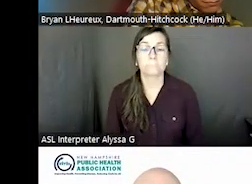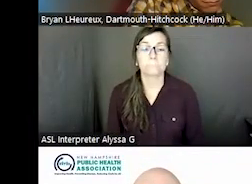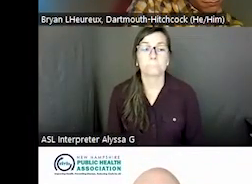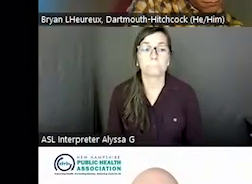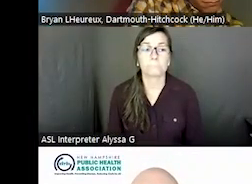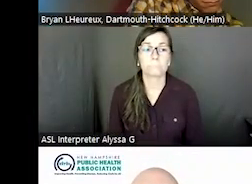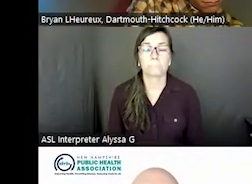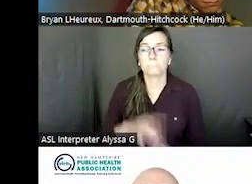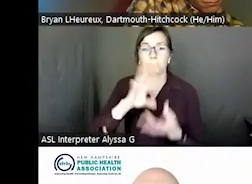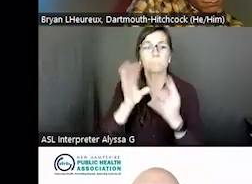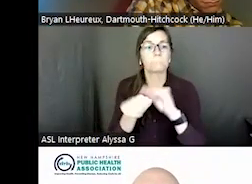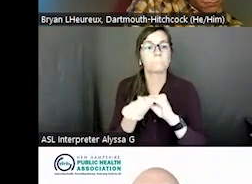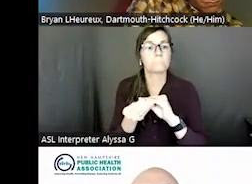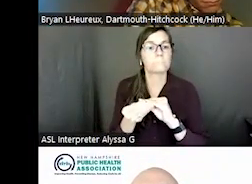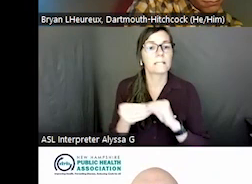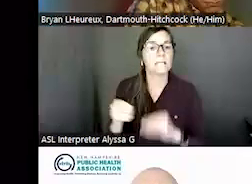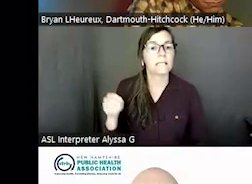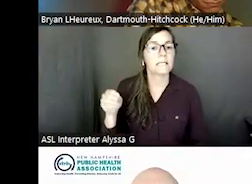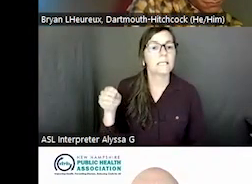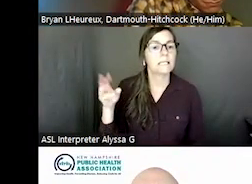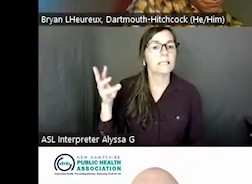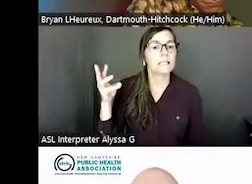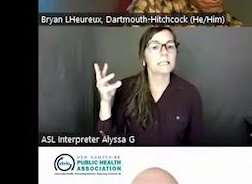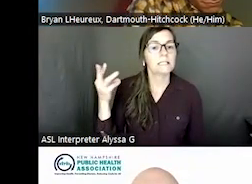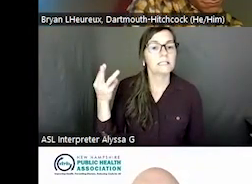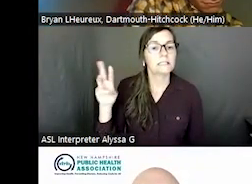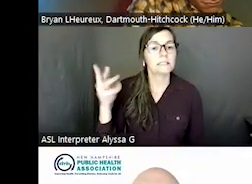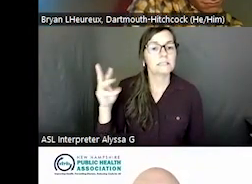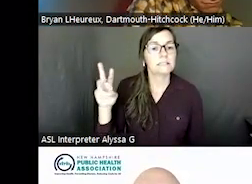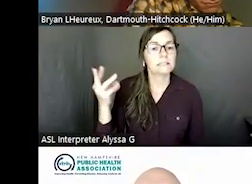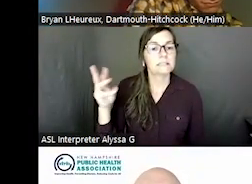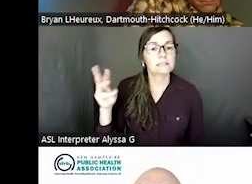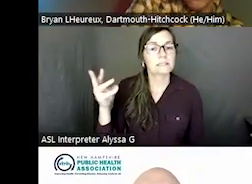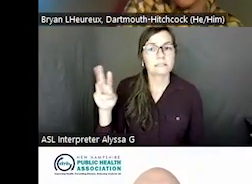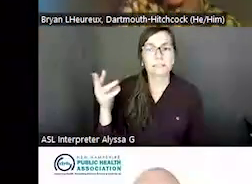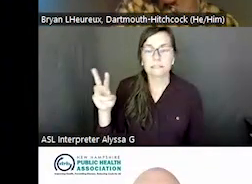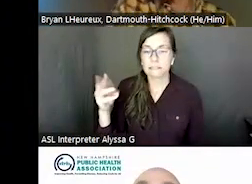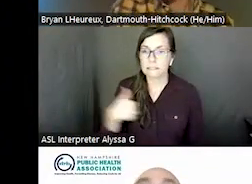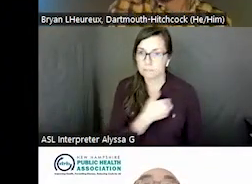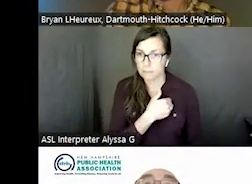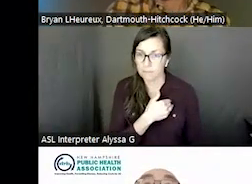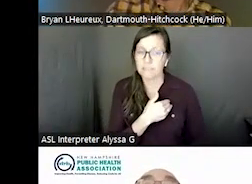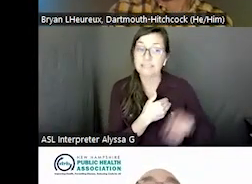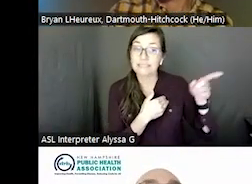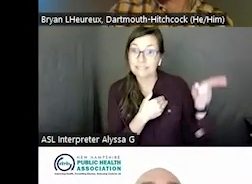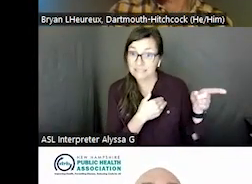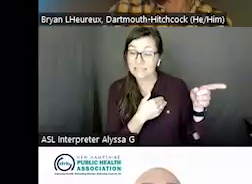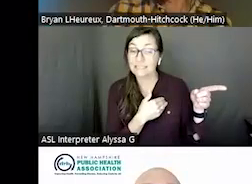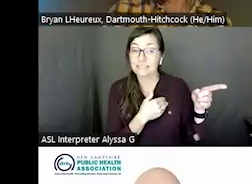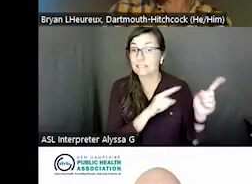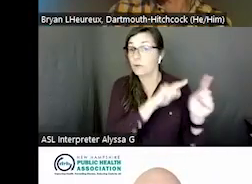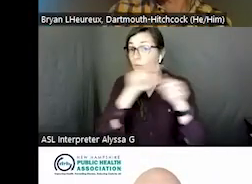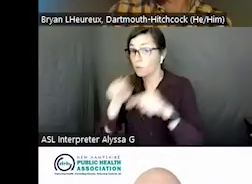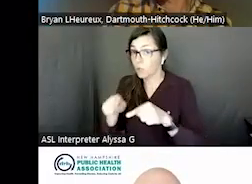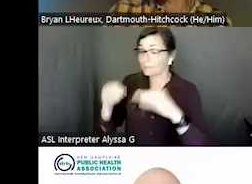about 16 members in this club. It was facilitated by Joaquin, who has special training and a manual that has modules and